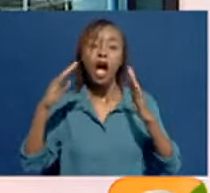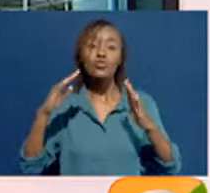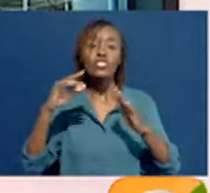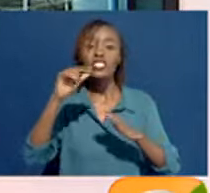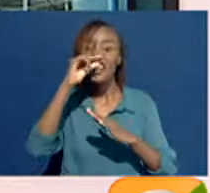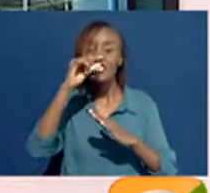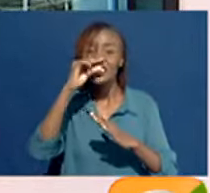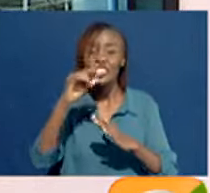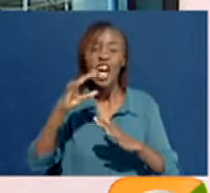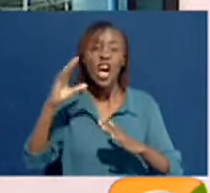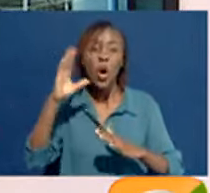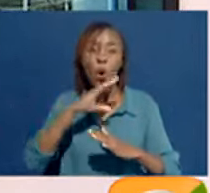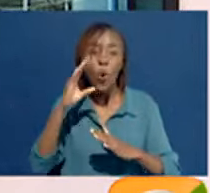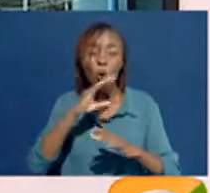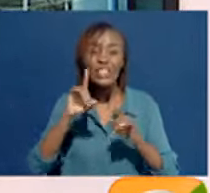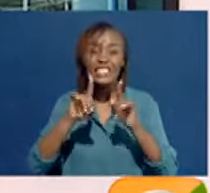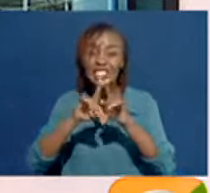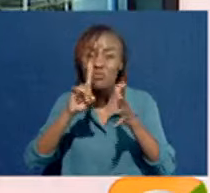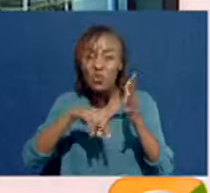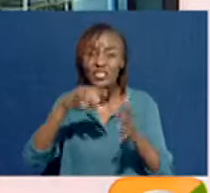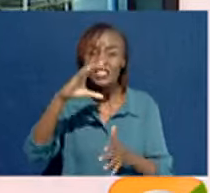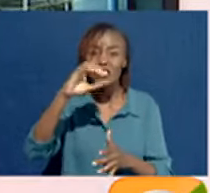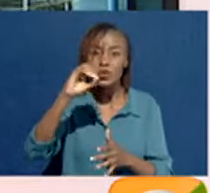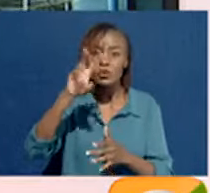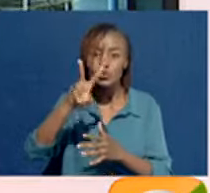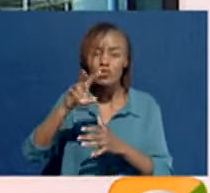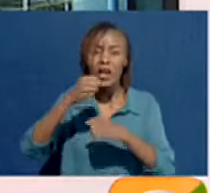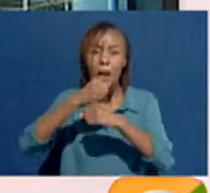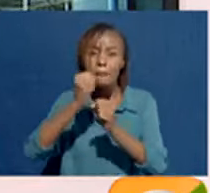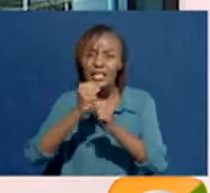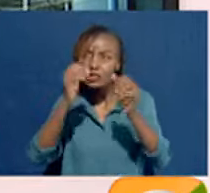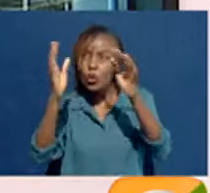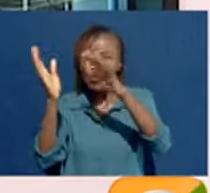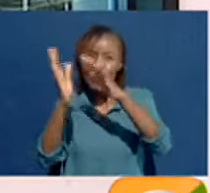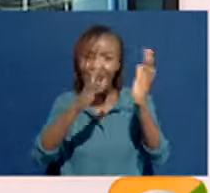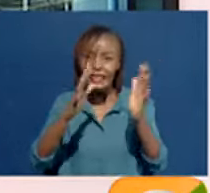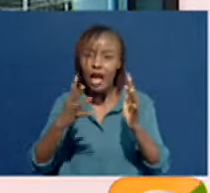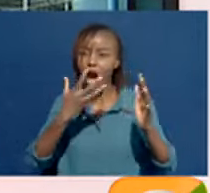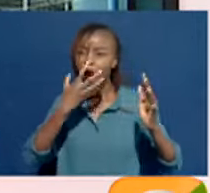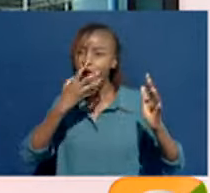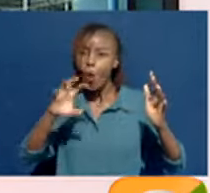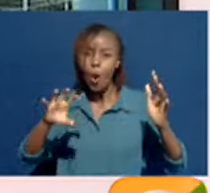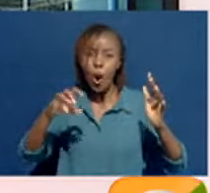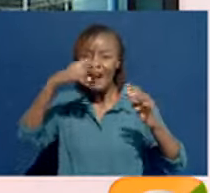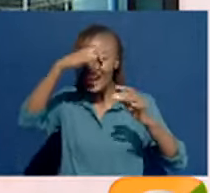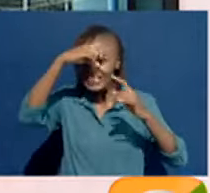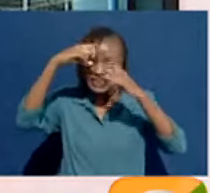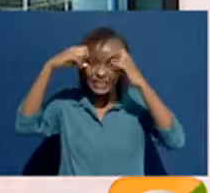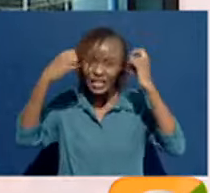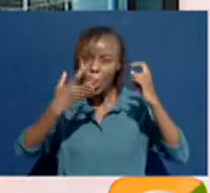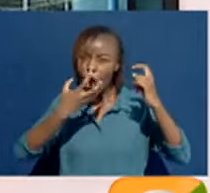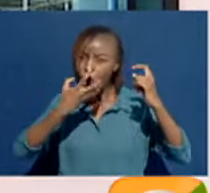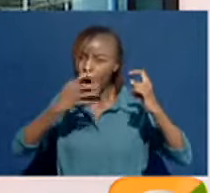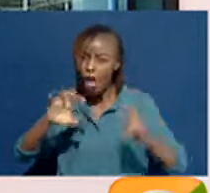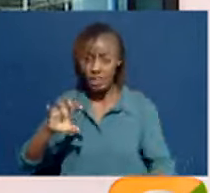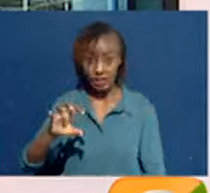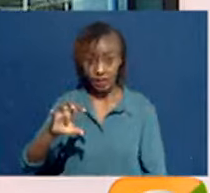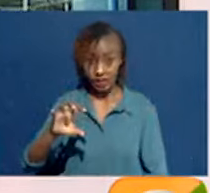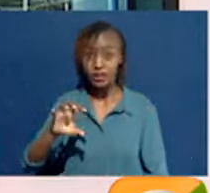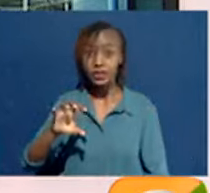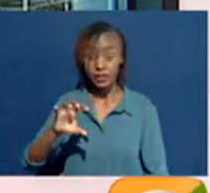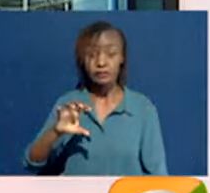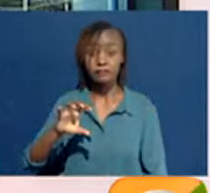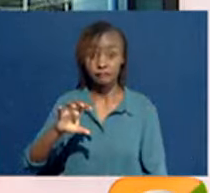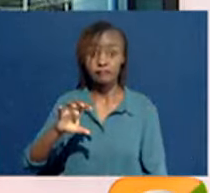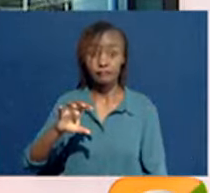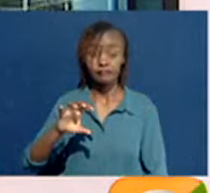dioxide warm up the atmosphere and, of course, lead to the damaging effects of the atmosphere and the